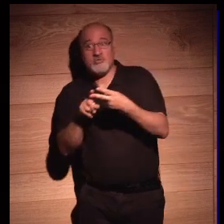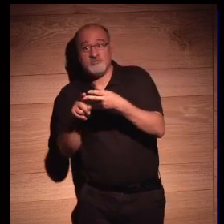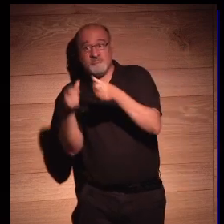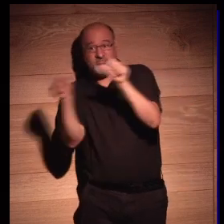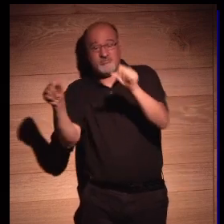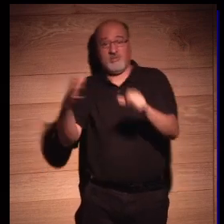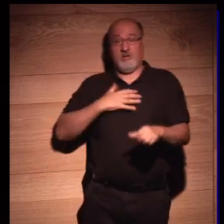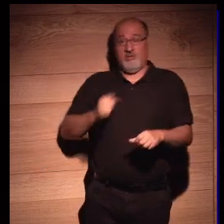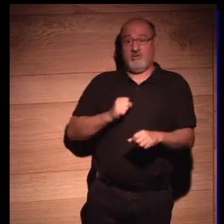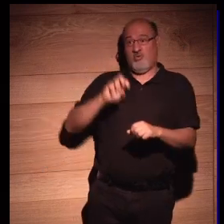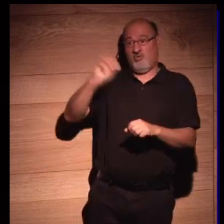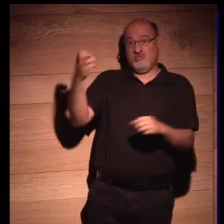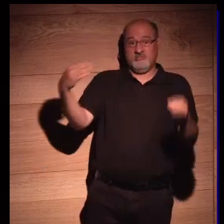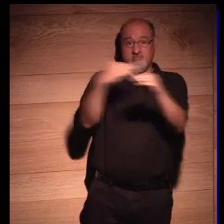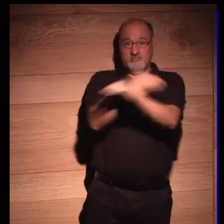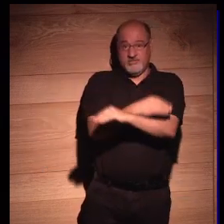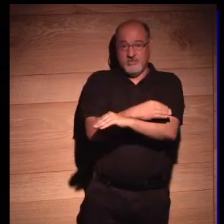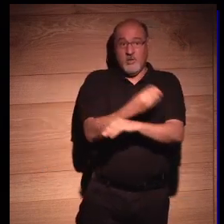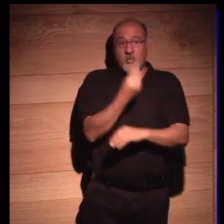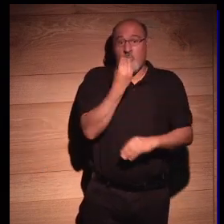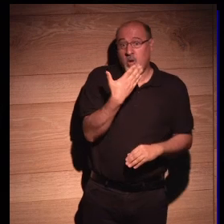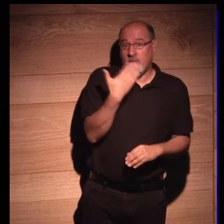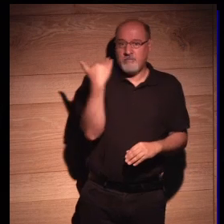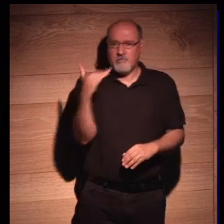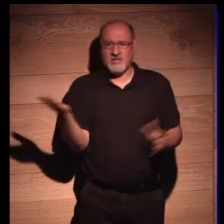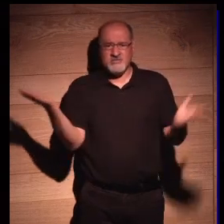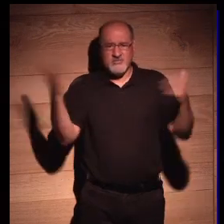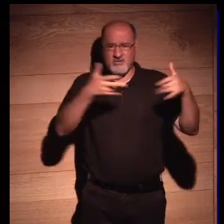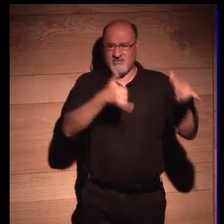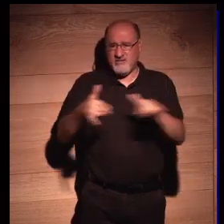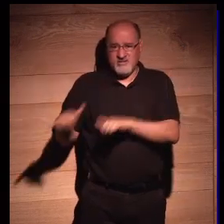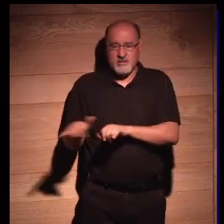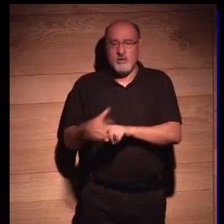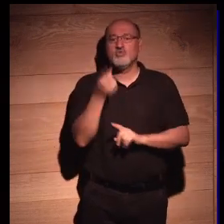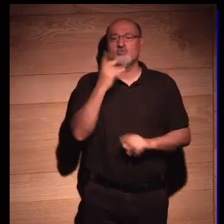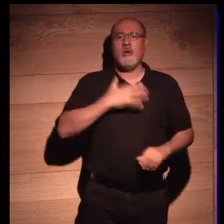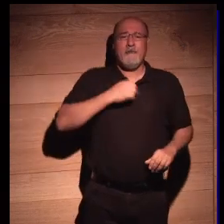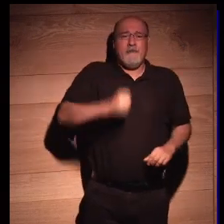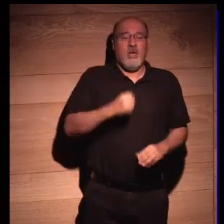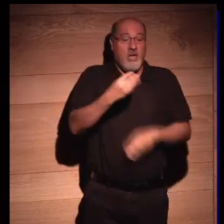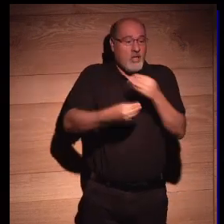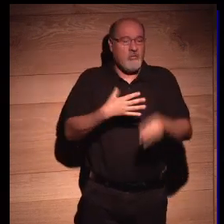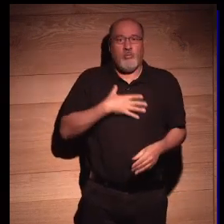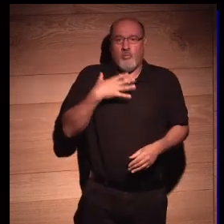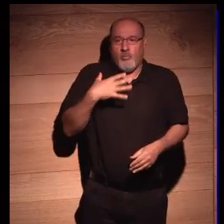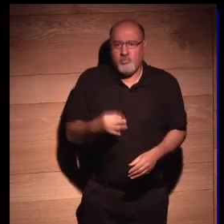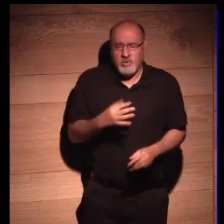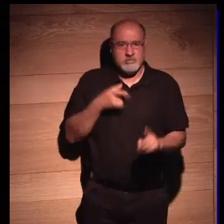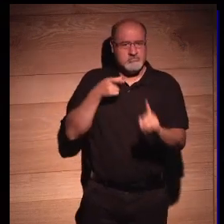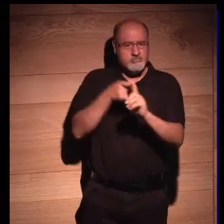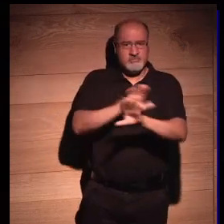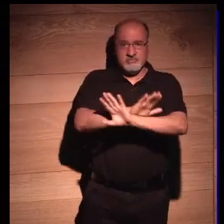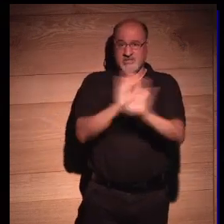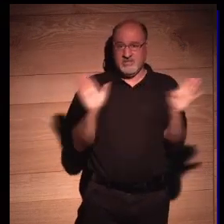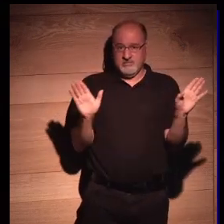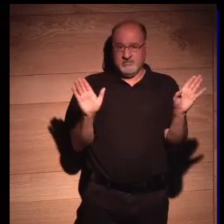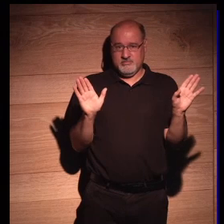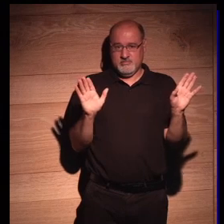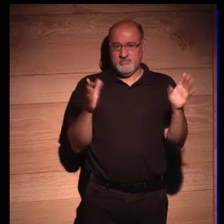hero for others. Because there are no good or bad. There are only heroes who do what they